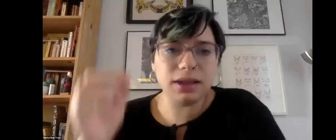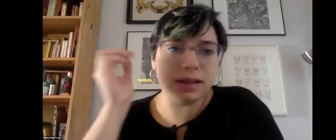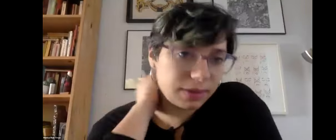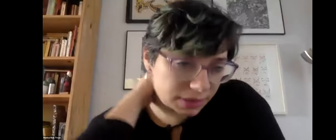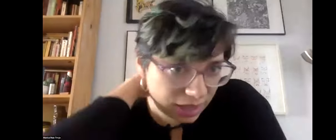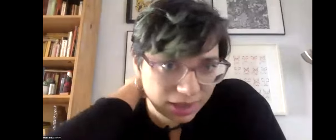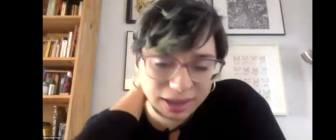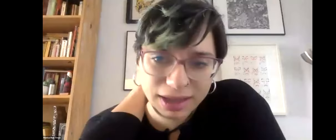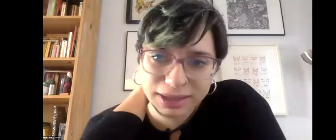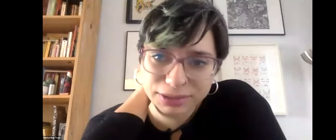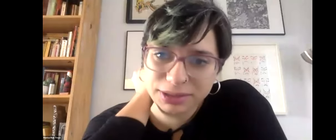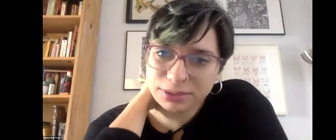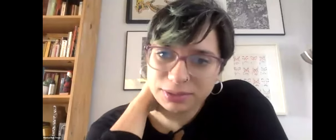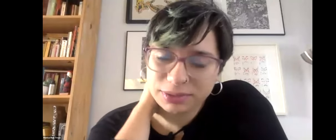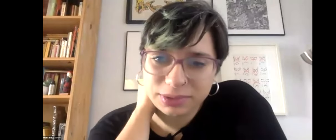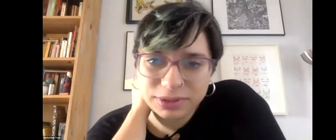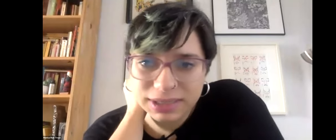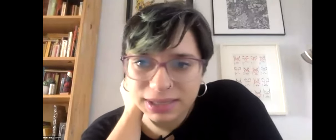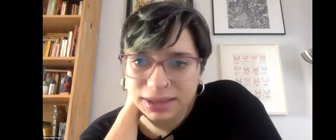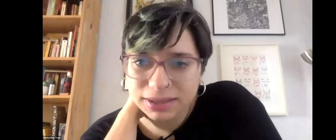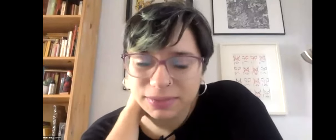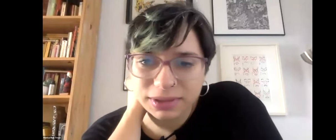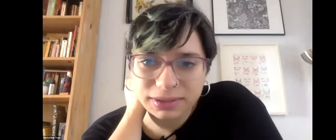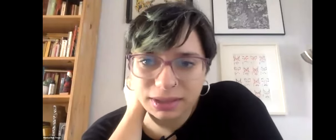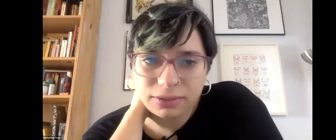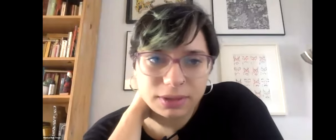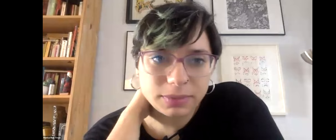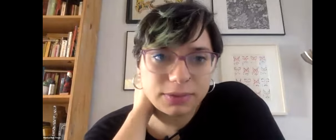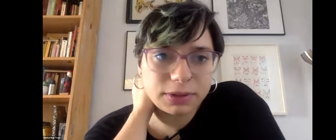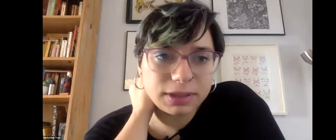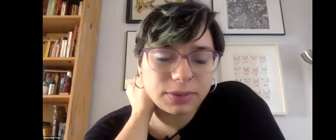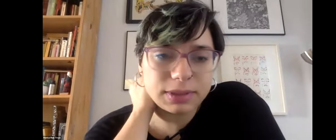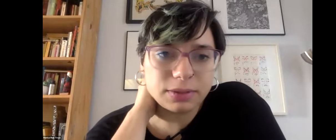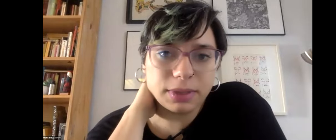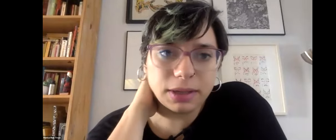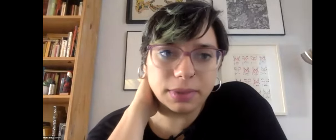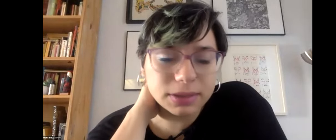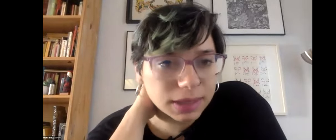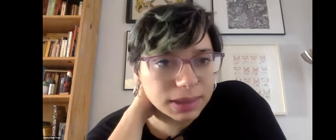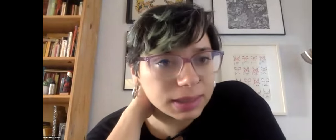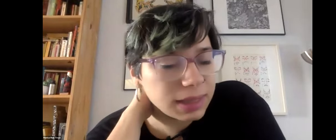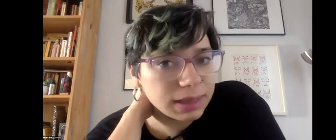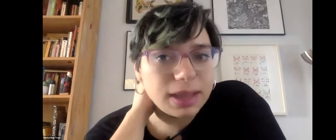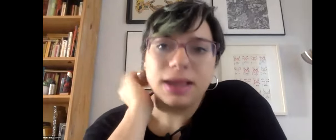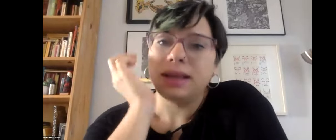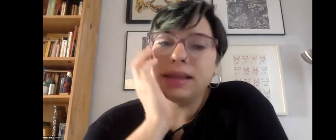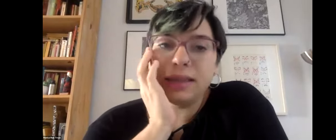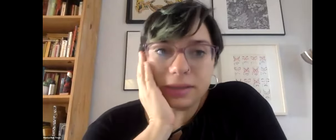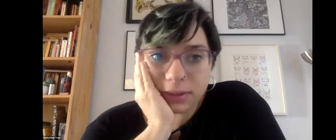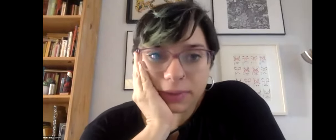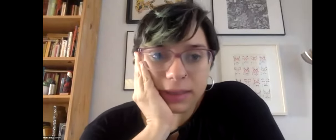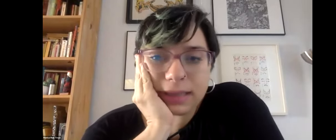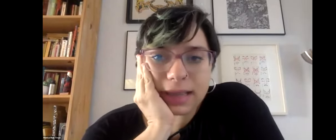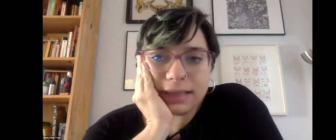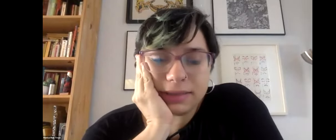Okay. I can try to translate it, but thank you very much for this question, Miriam, because I think that it